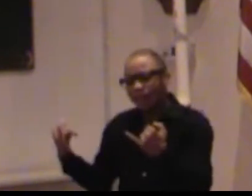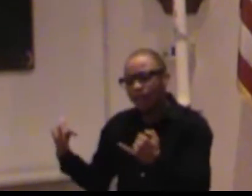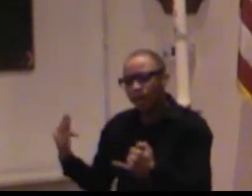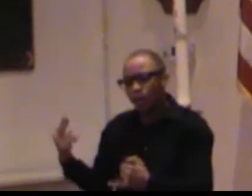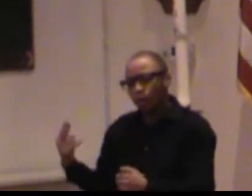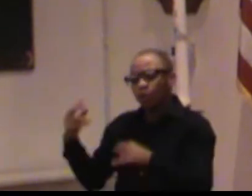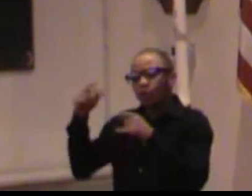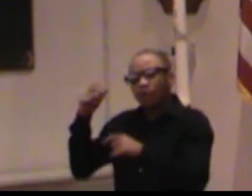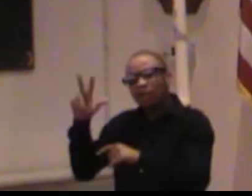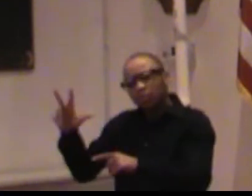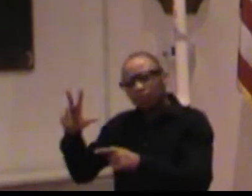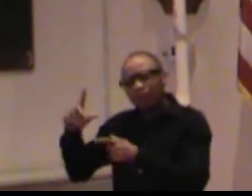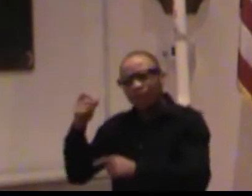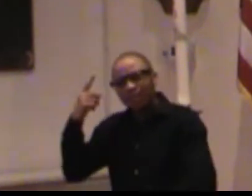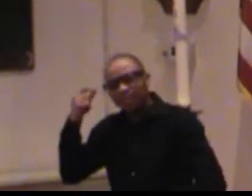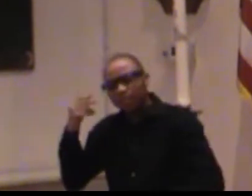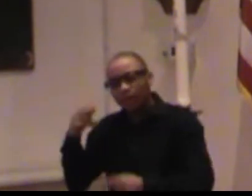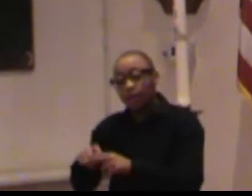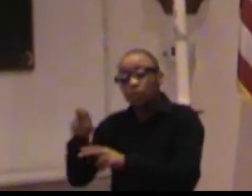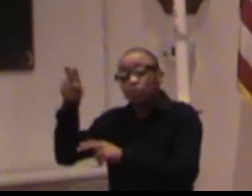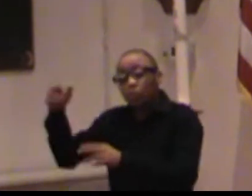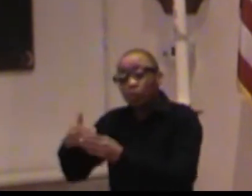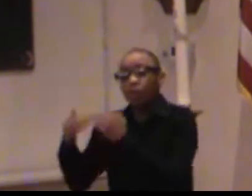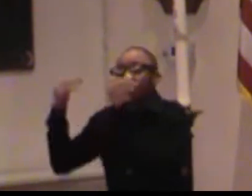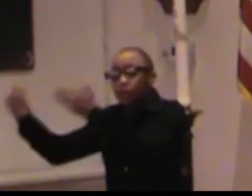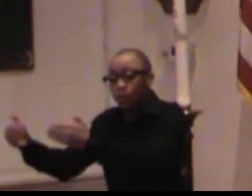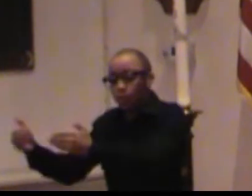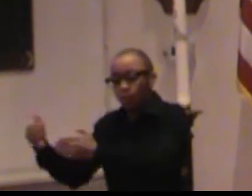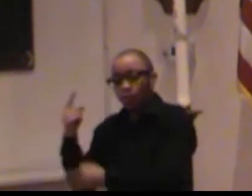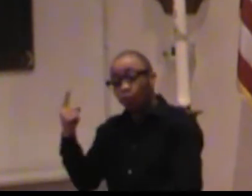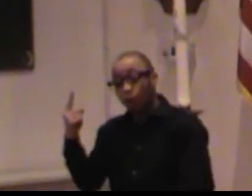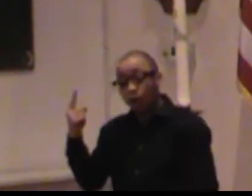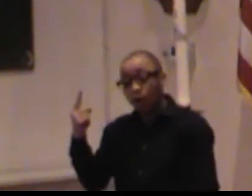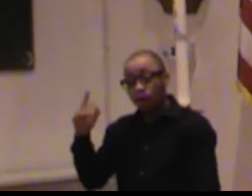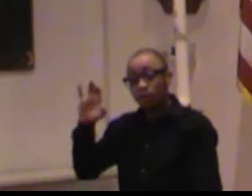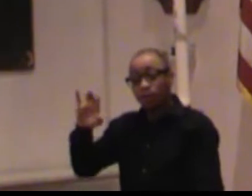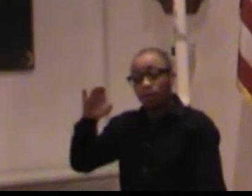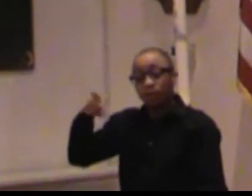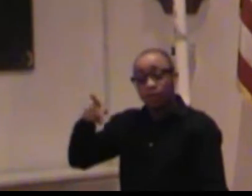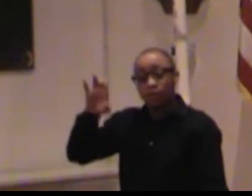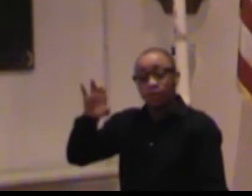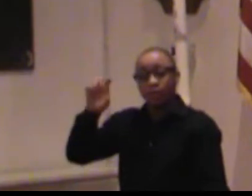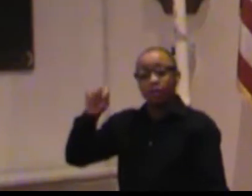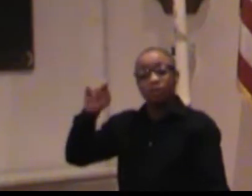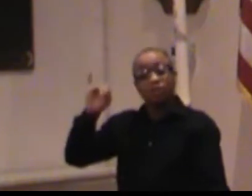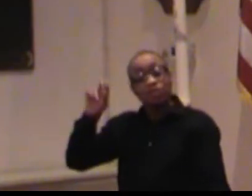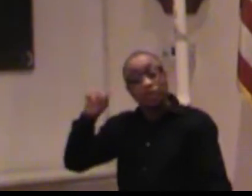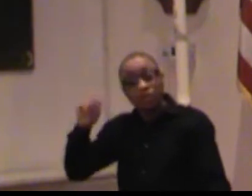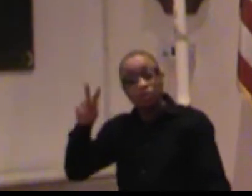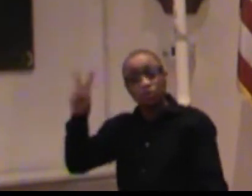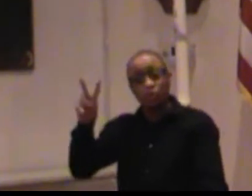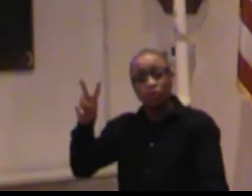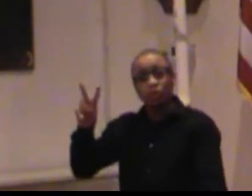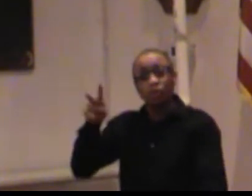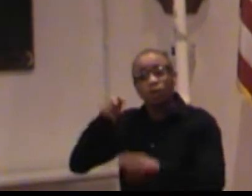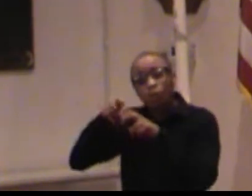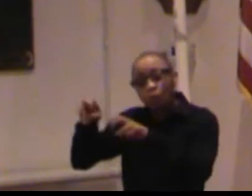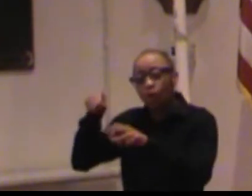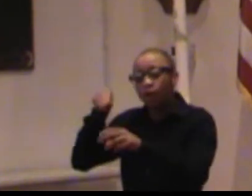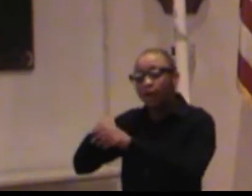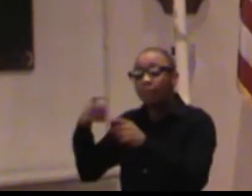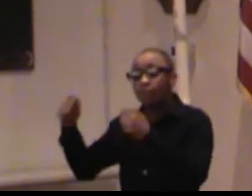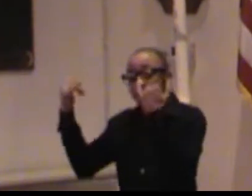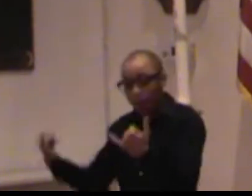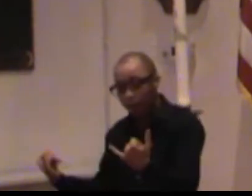three, understand springing forth. One, expectation. I know y'all are making mental notes here. Two, walk in